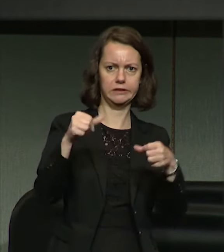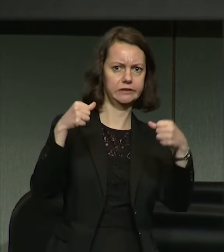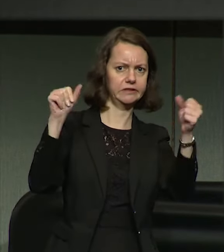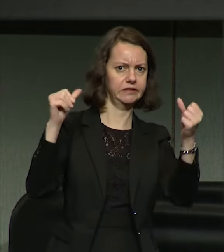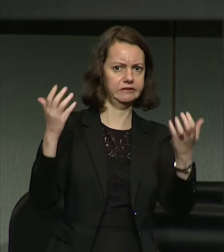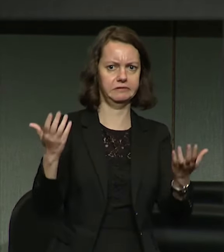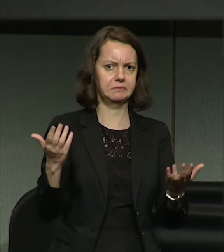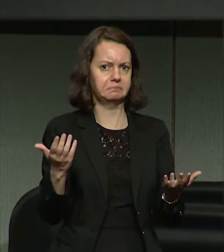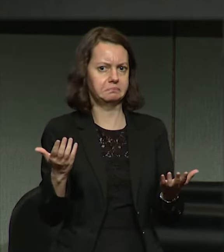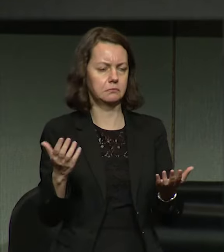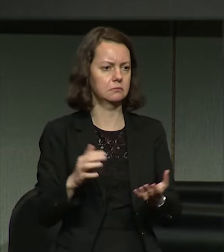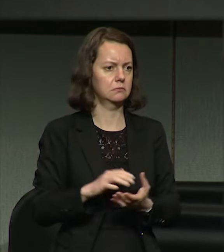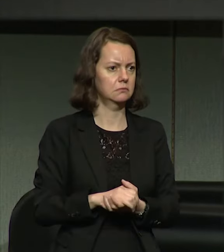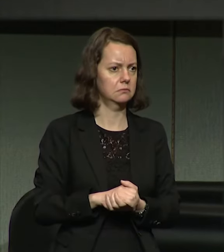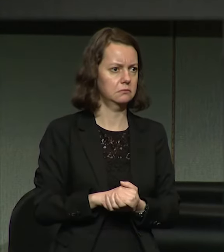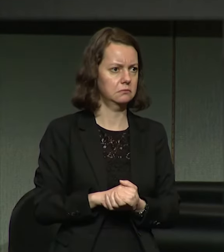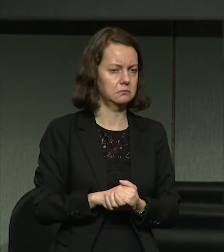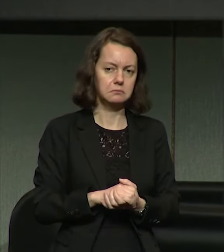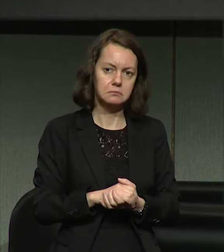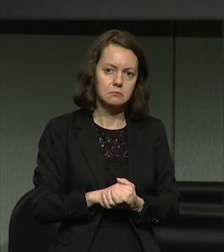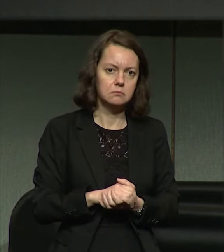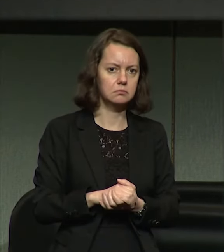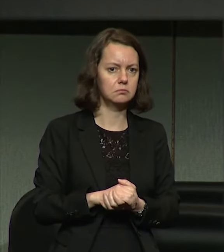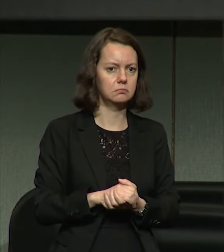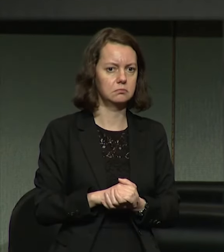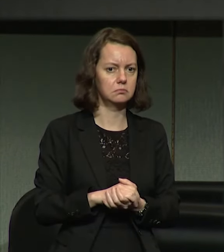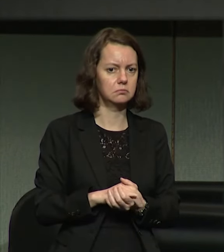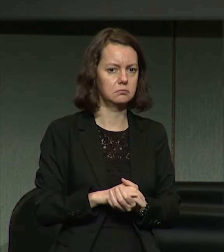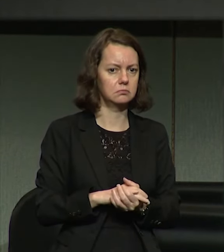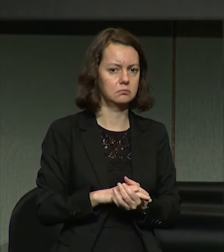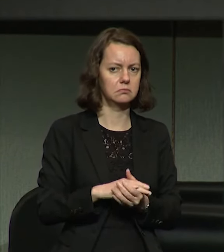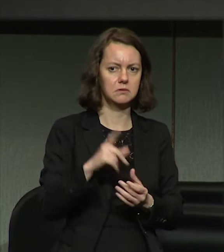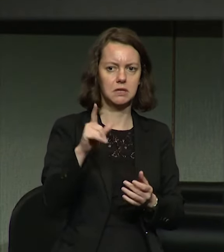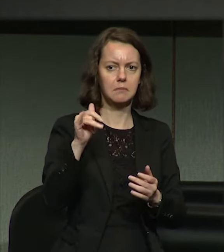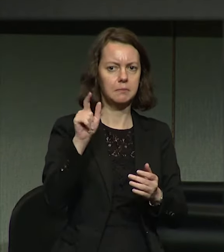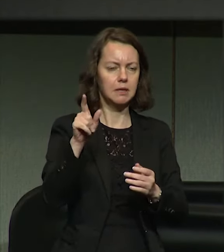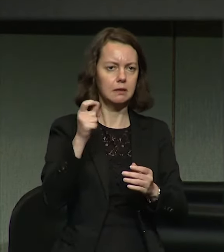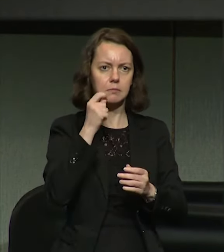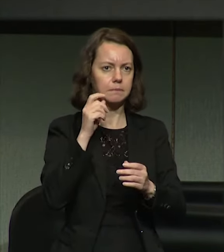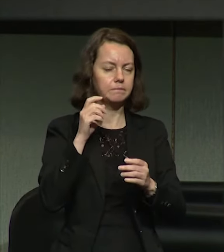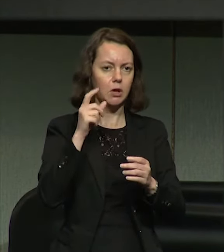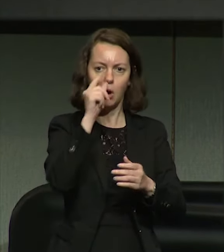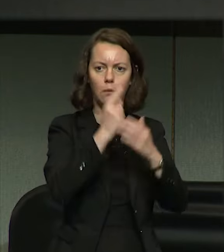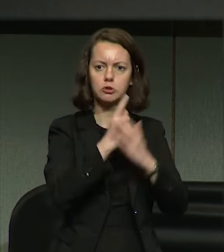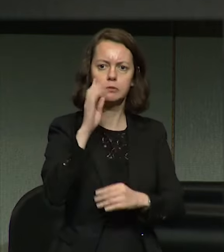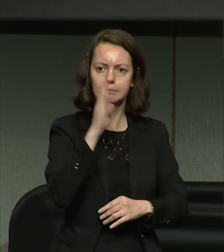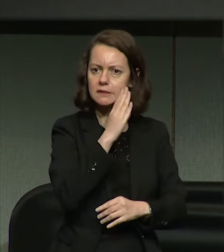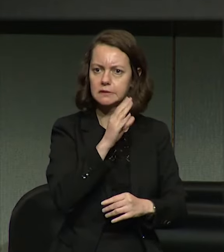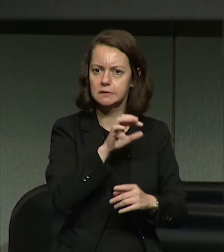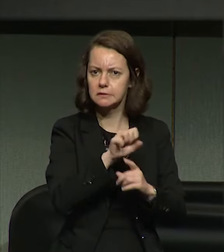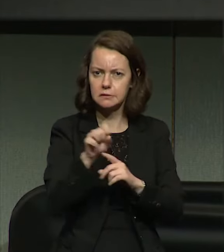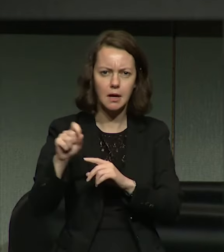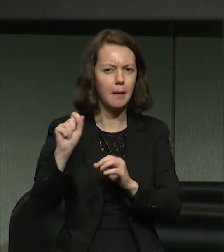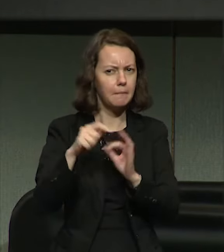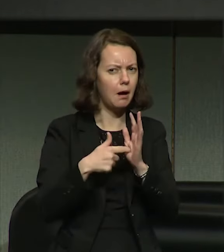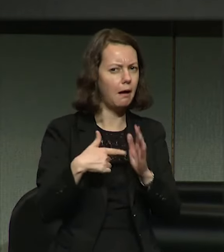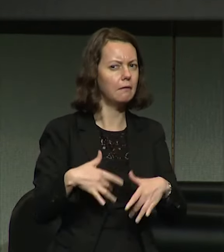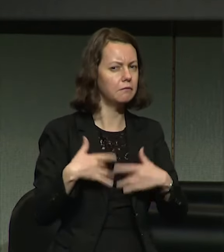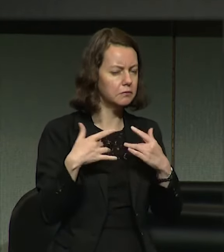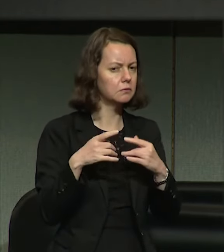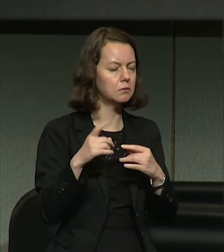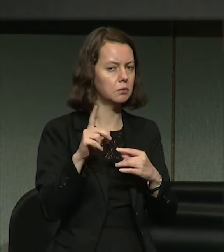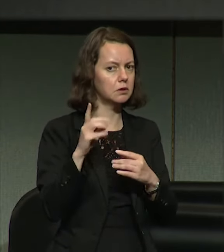In part, I guess it may have been because he didn't step up into the right places at the right times. Conversely, I'm also certain it was partly